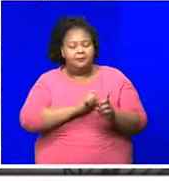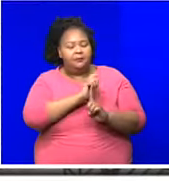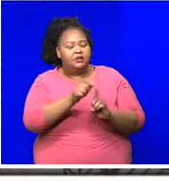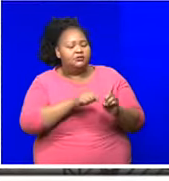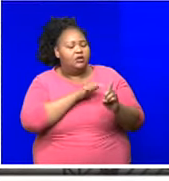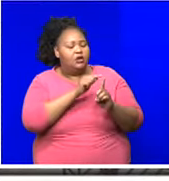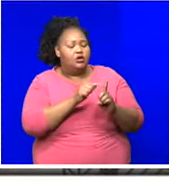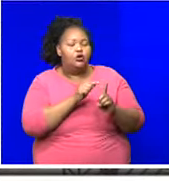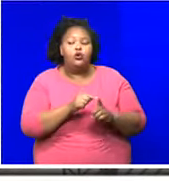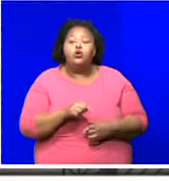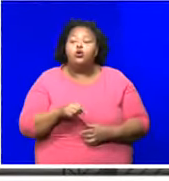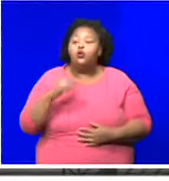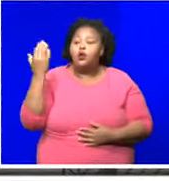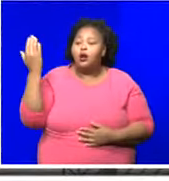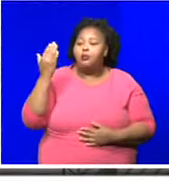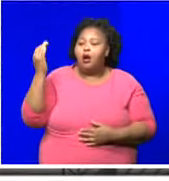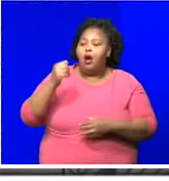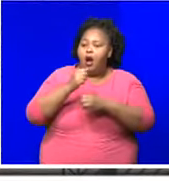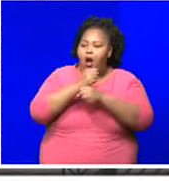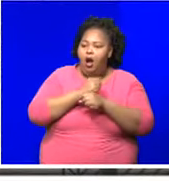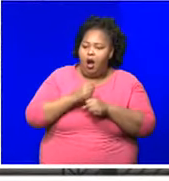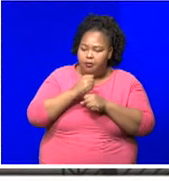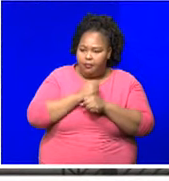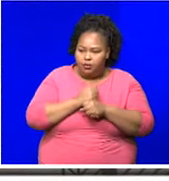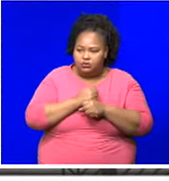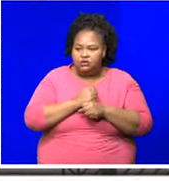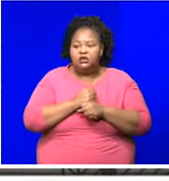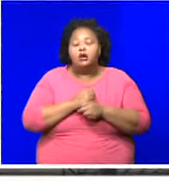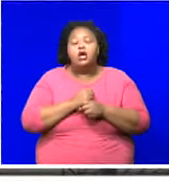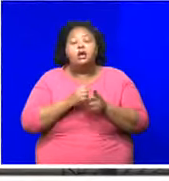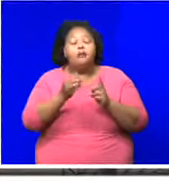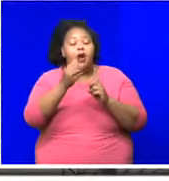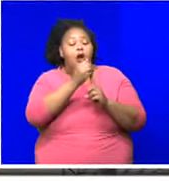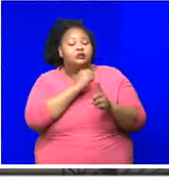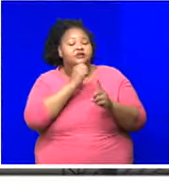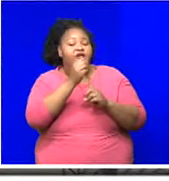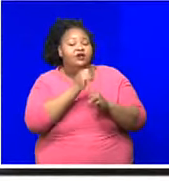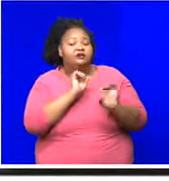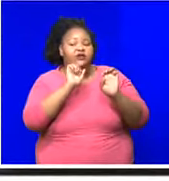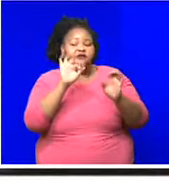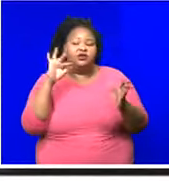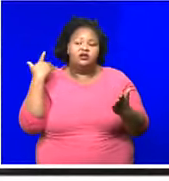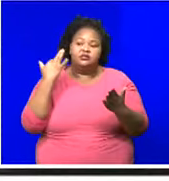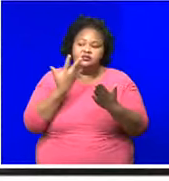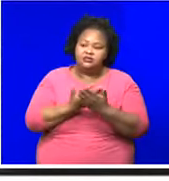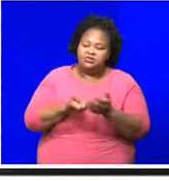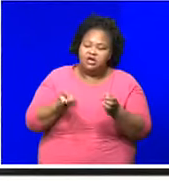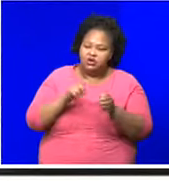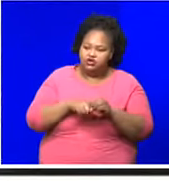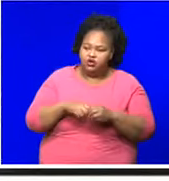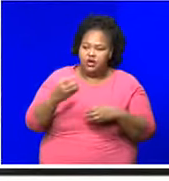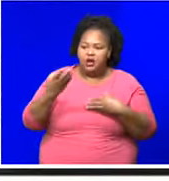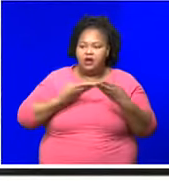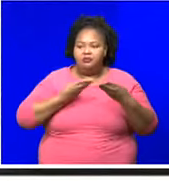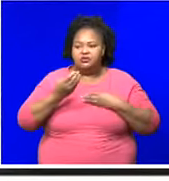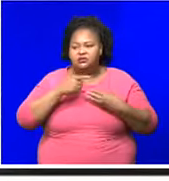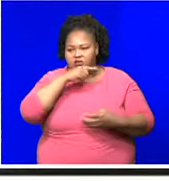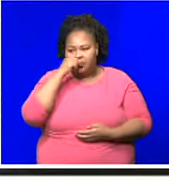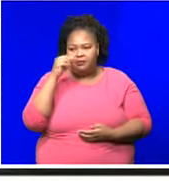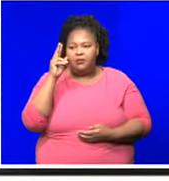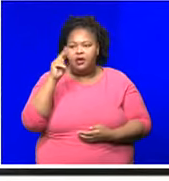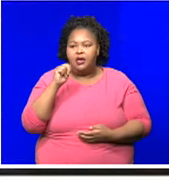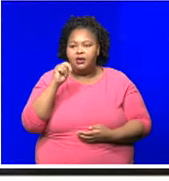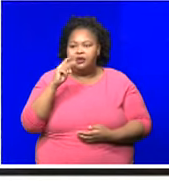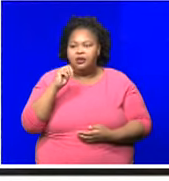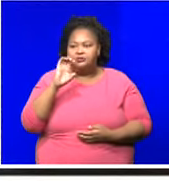Mavela Vilani elaborated on some of the corporation's achievements since it took the reins at NMC. As a minimum, we have made a commitment to millers to